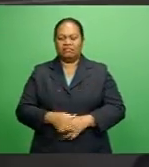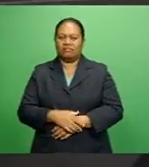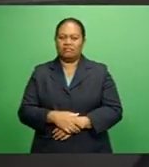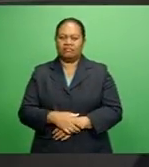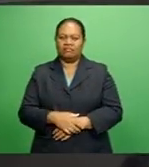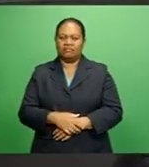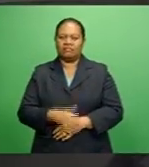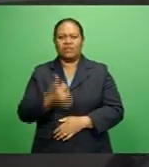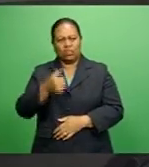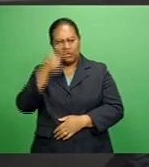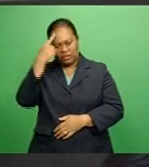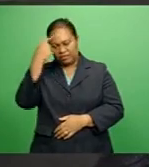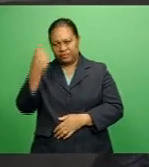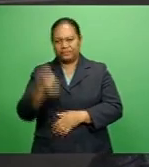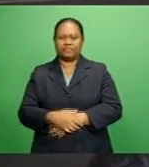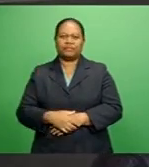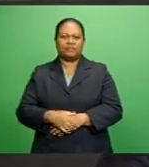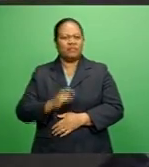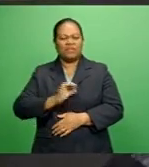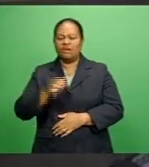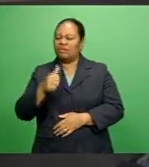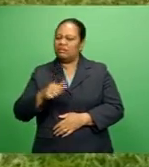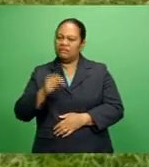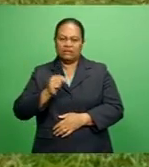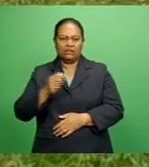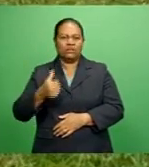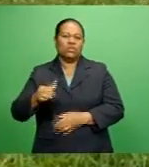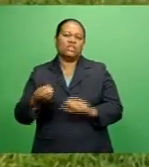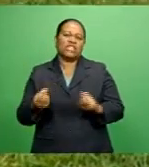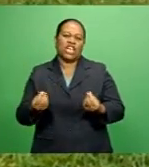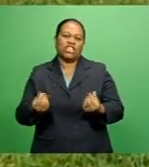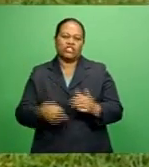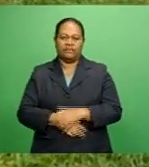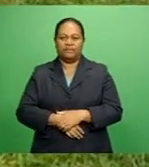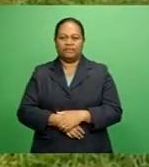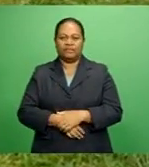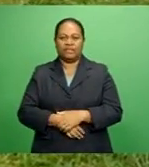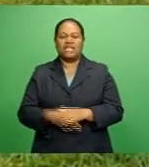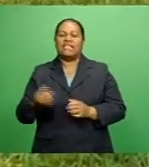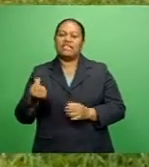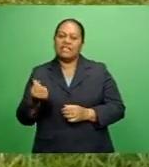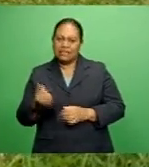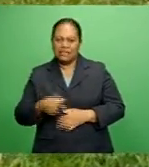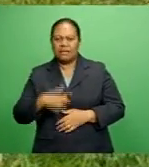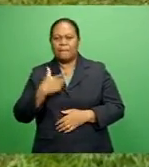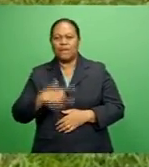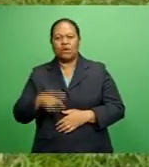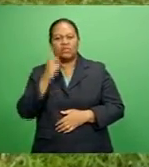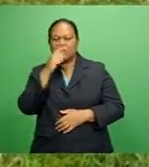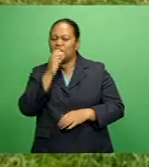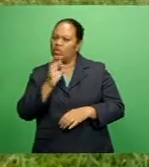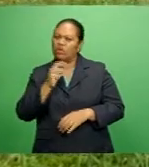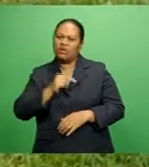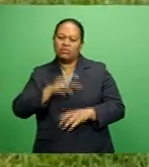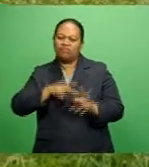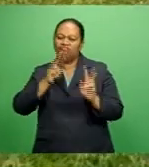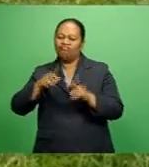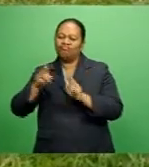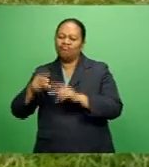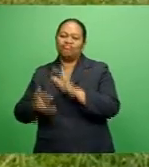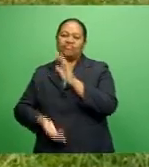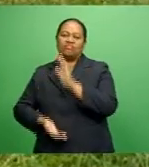it's a good idea. No bank in the outer island. Cashless payment is easier because people don't have to go around looking